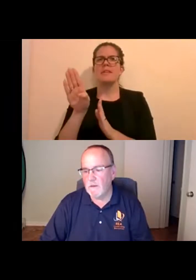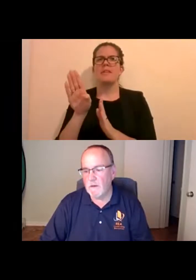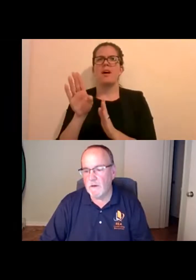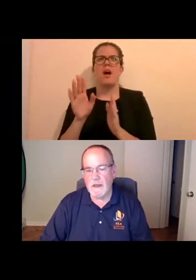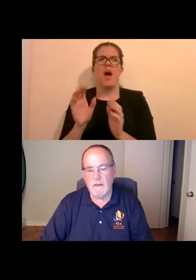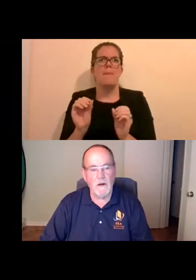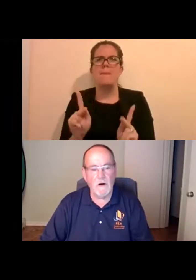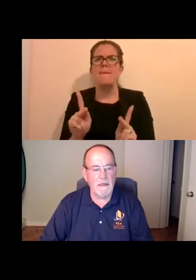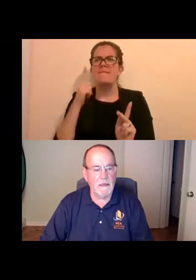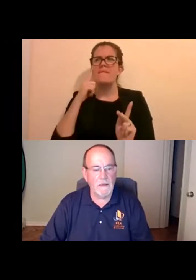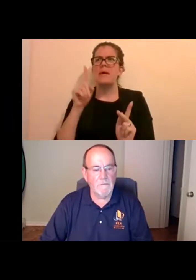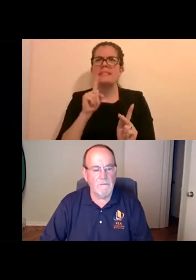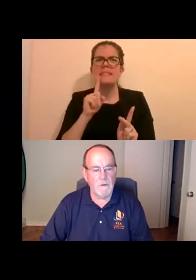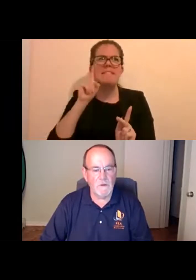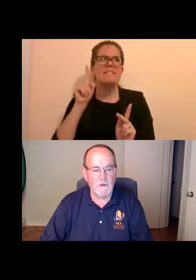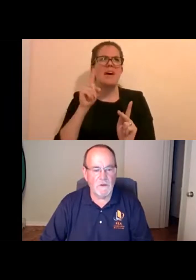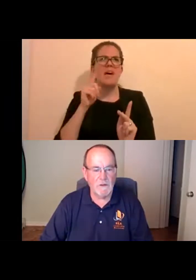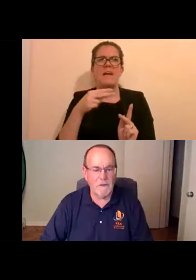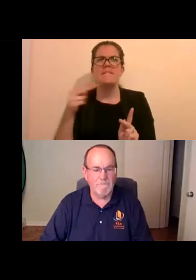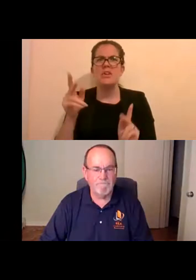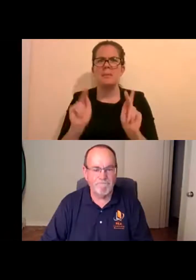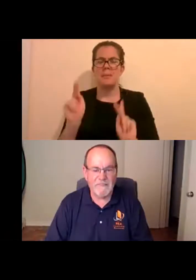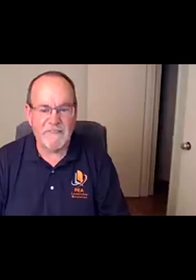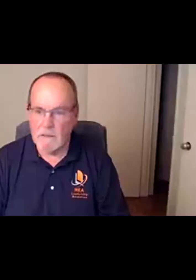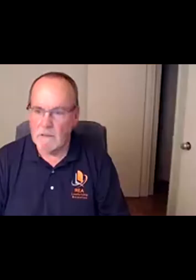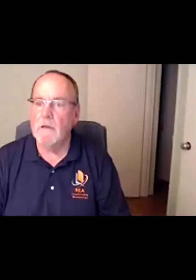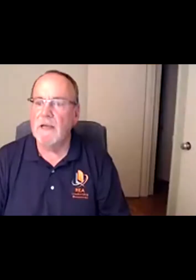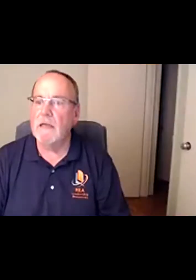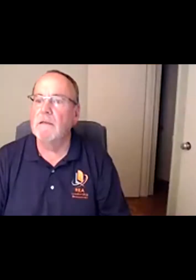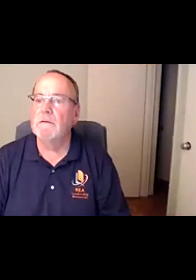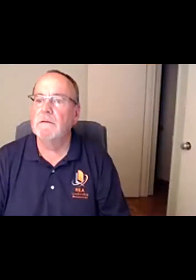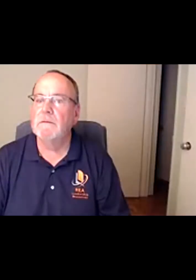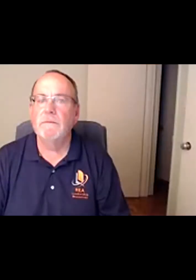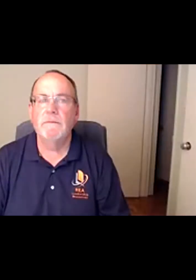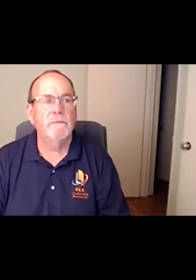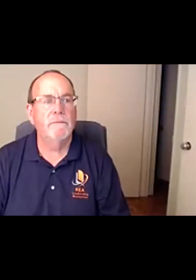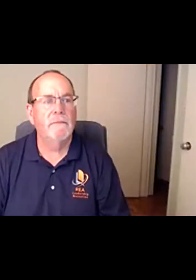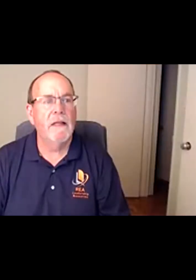opportunity for deaf and hard of hearing folks. Okay.